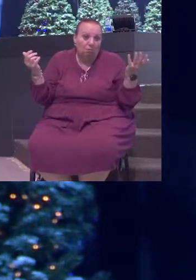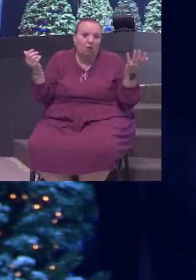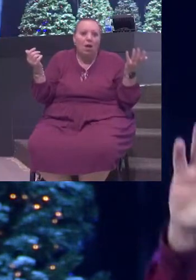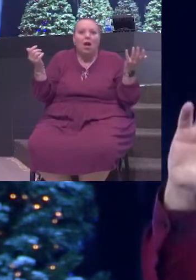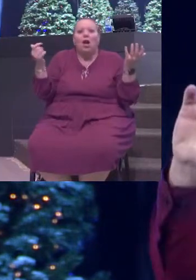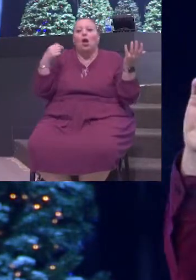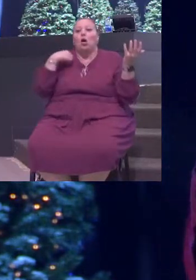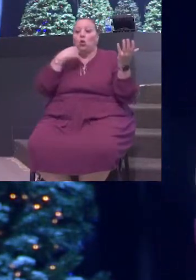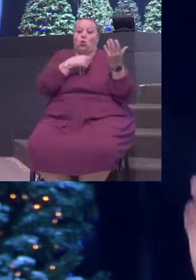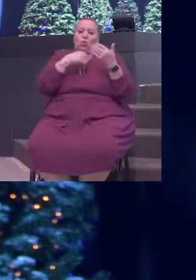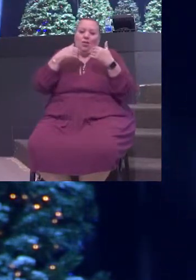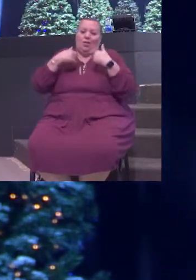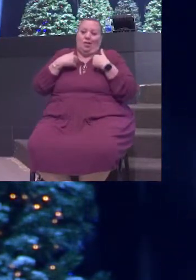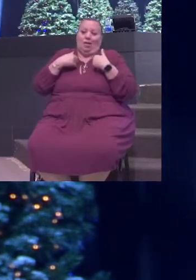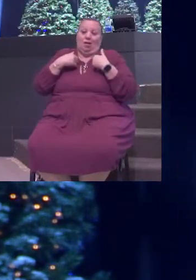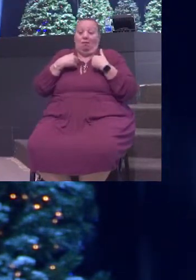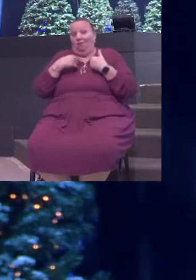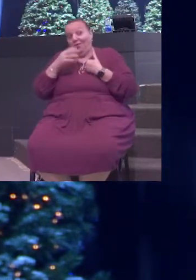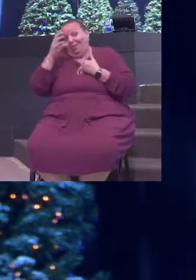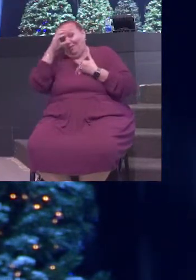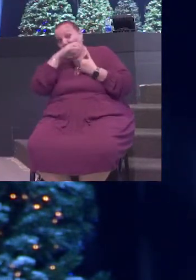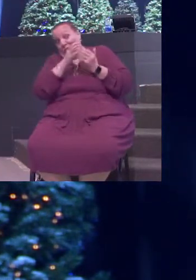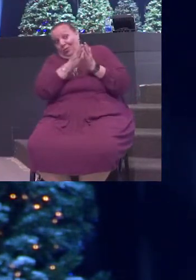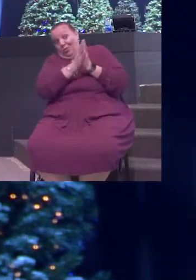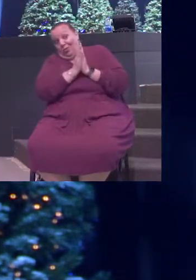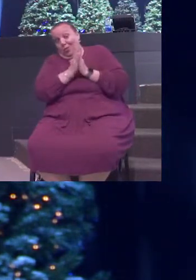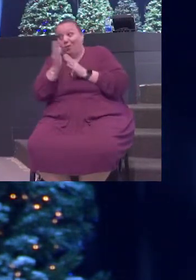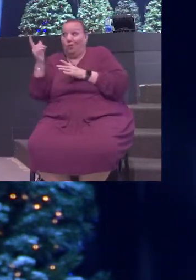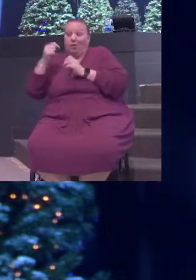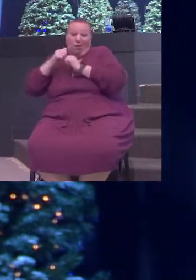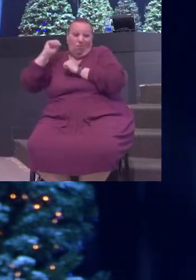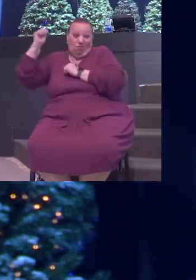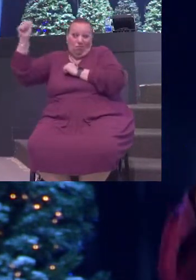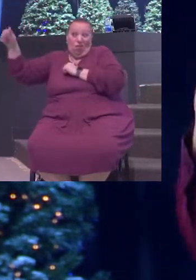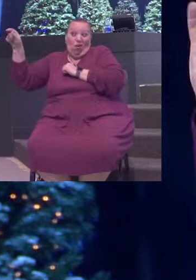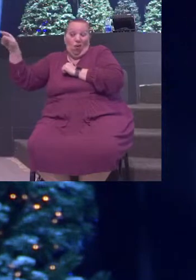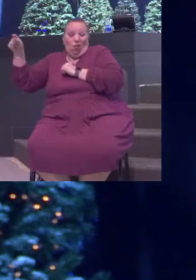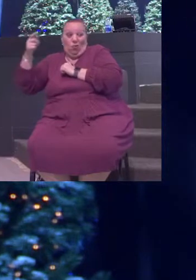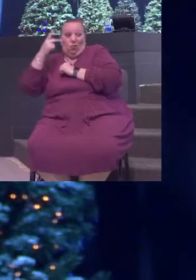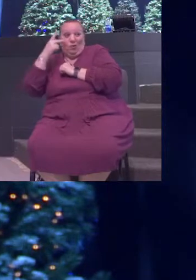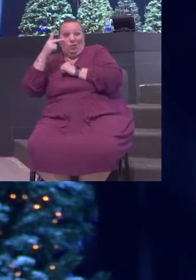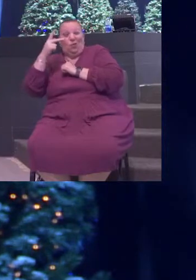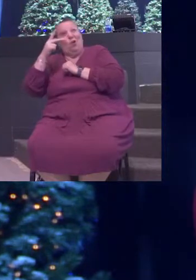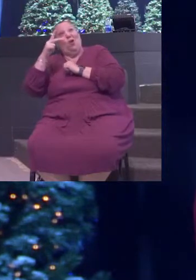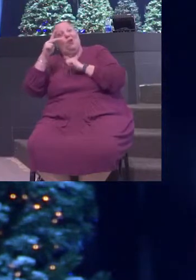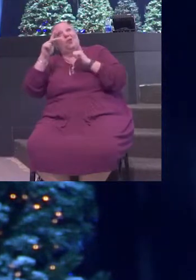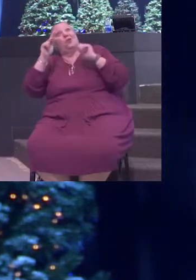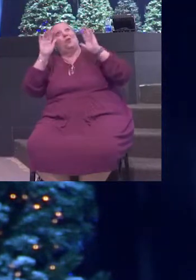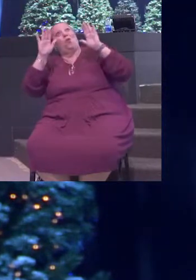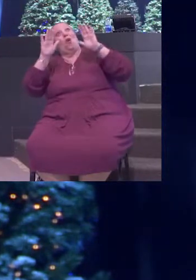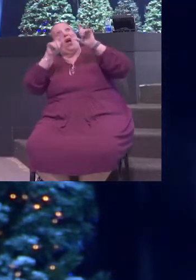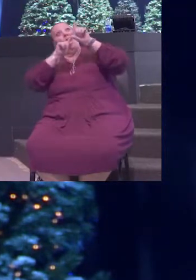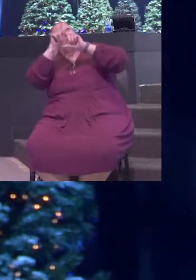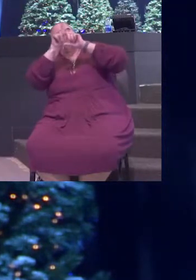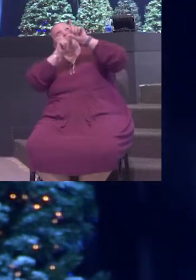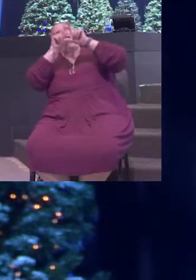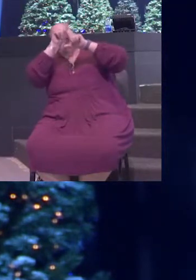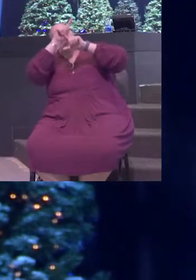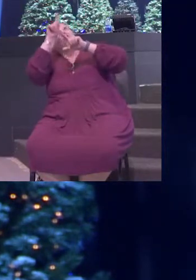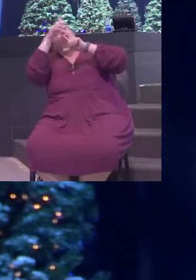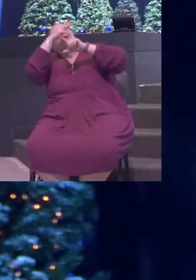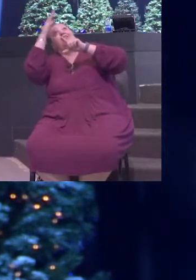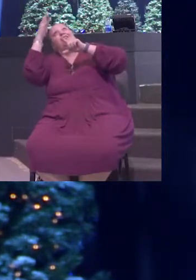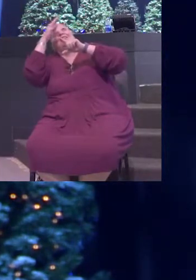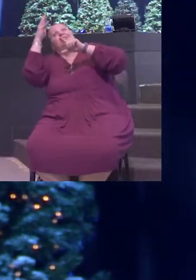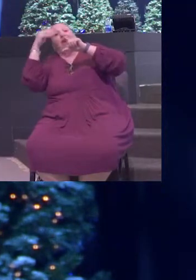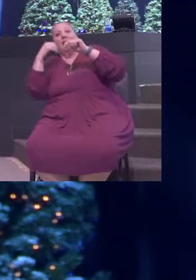And they said, "We have a most unusual request. We've come from a distant land, but we saw this spectacular star in the sky.